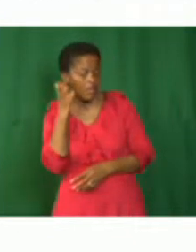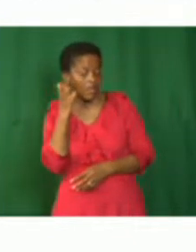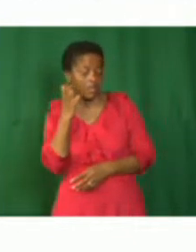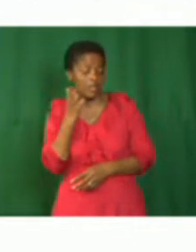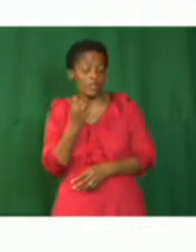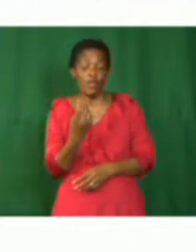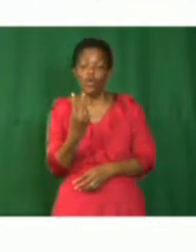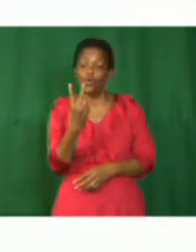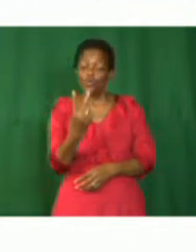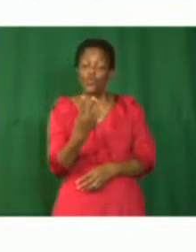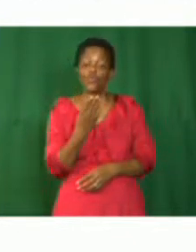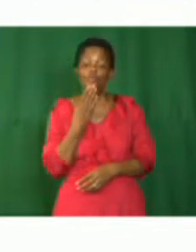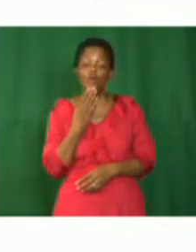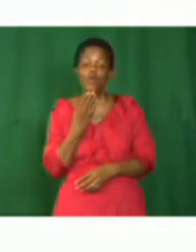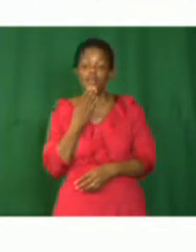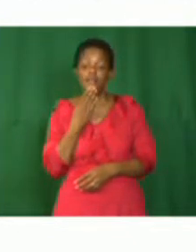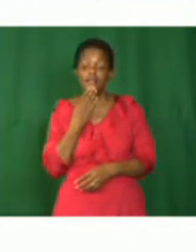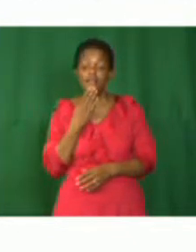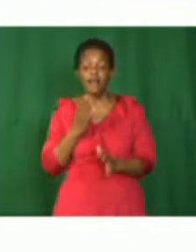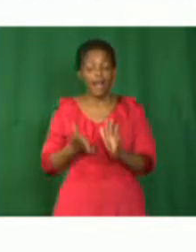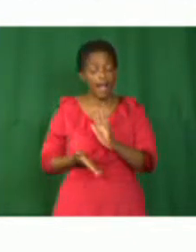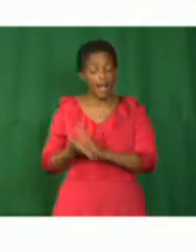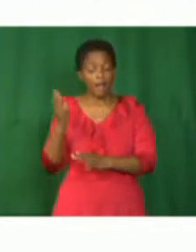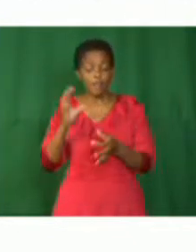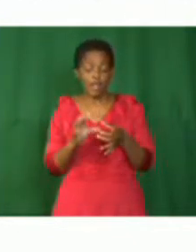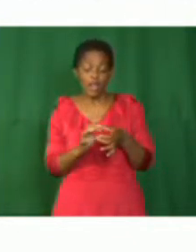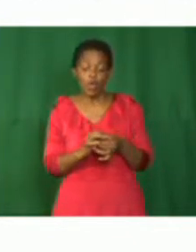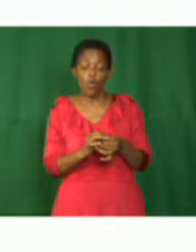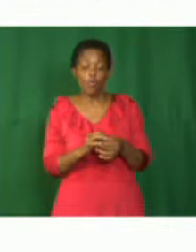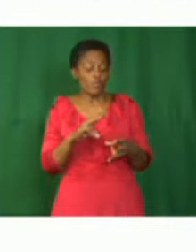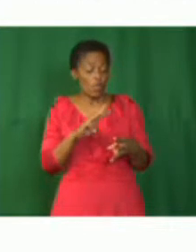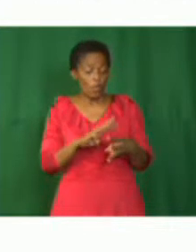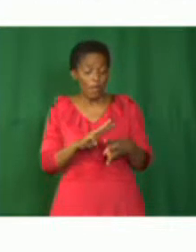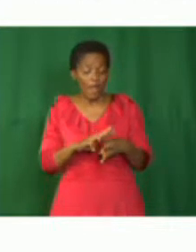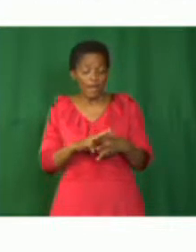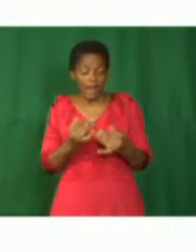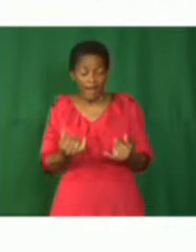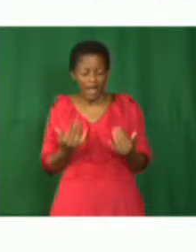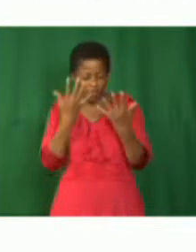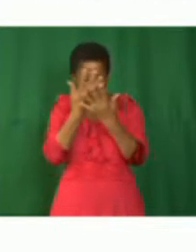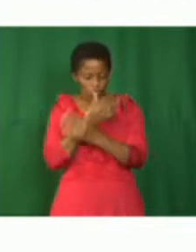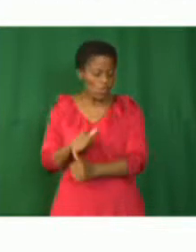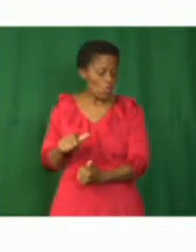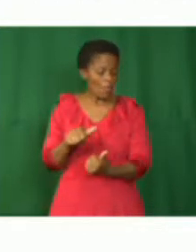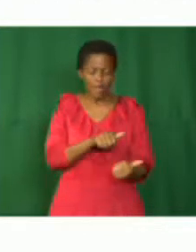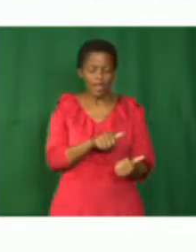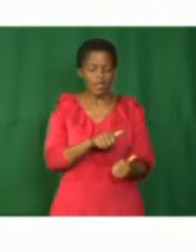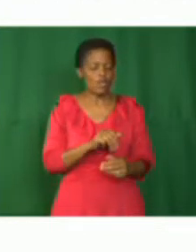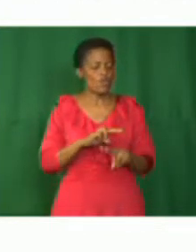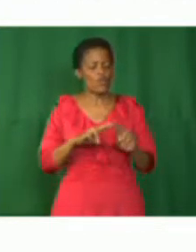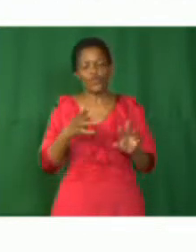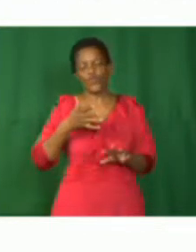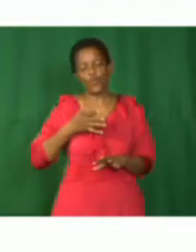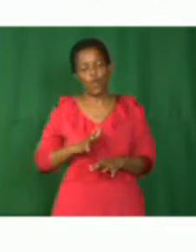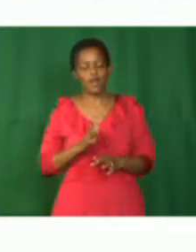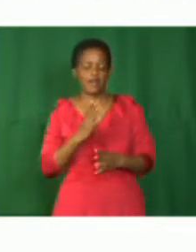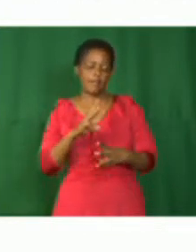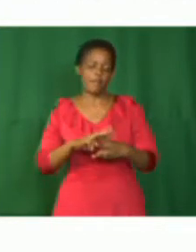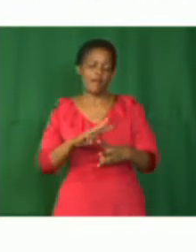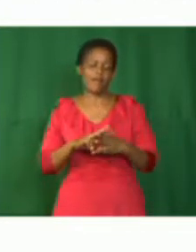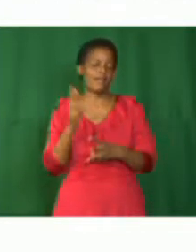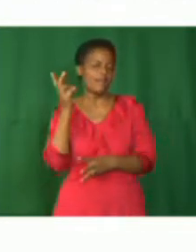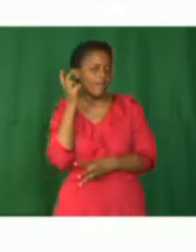at home and they didn't want their mother to notice that they are back. So they tiptoed